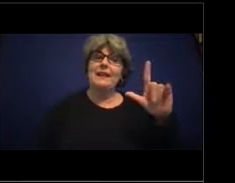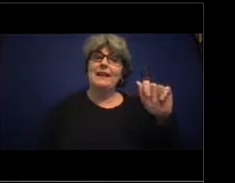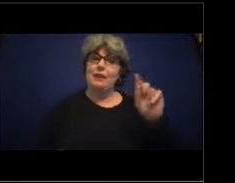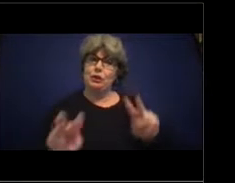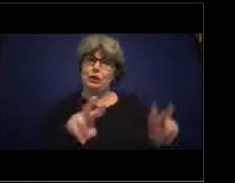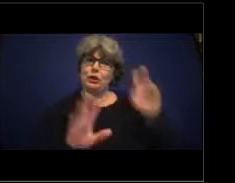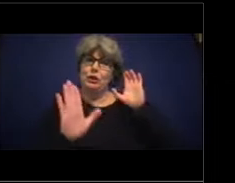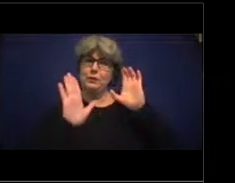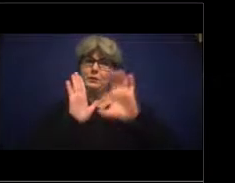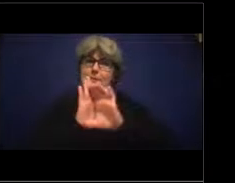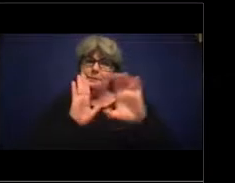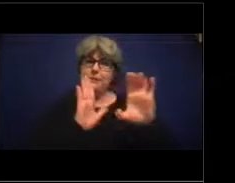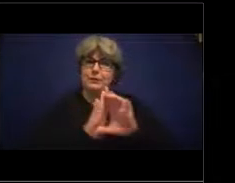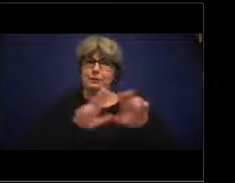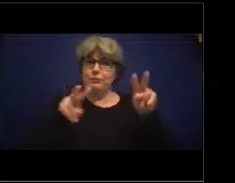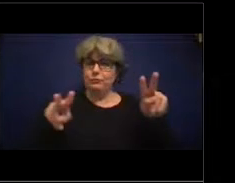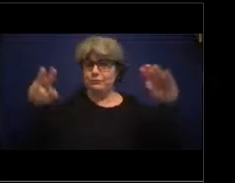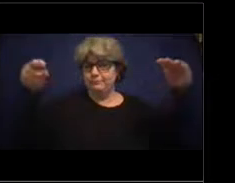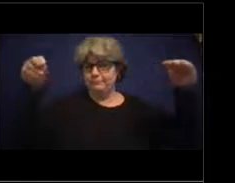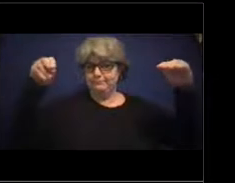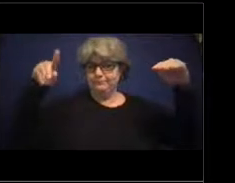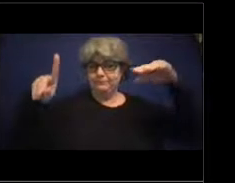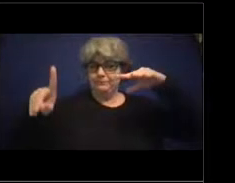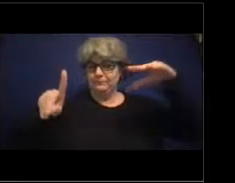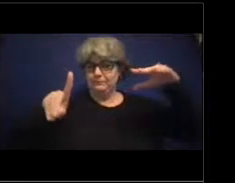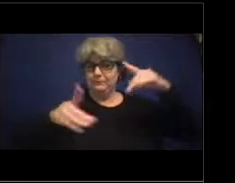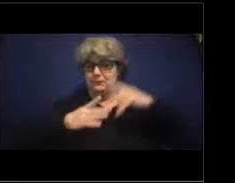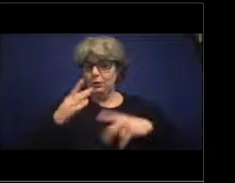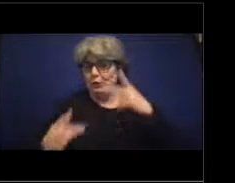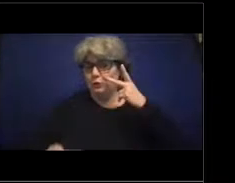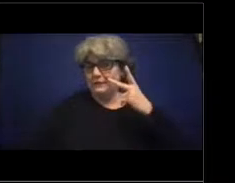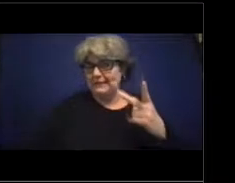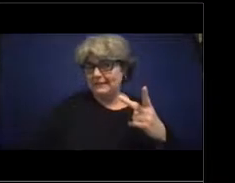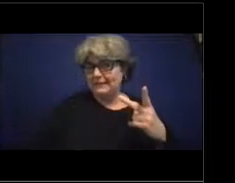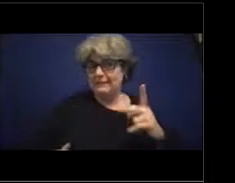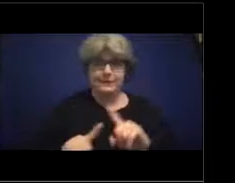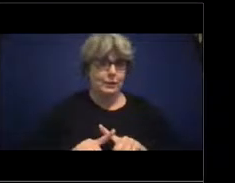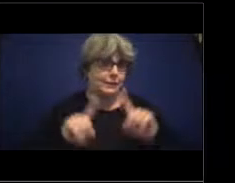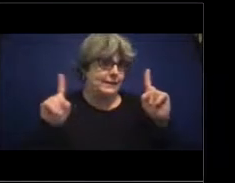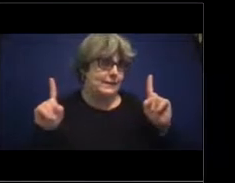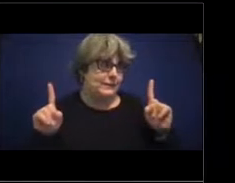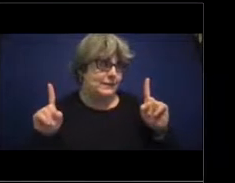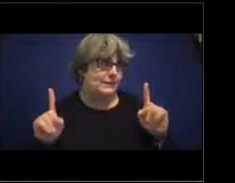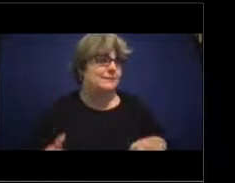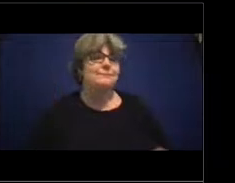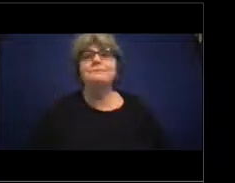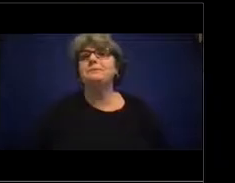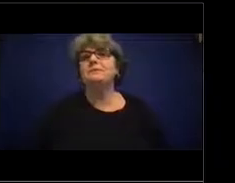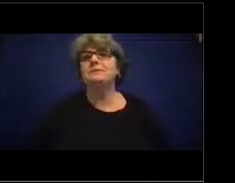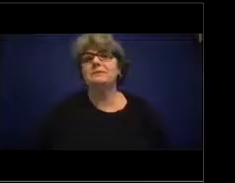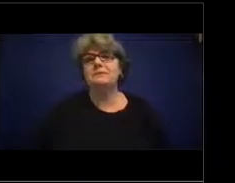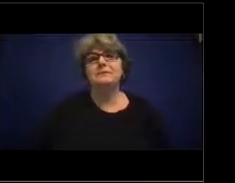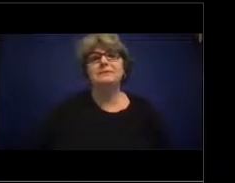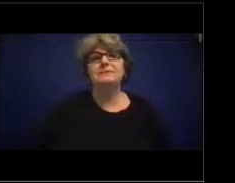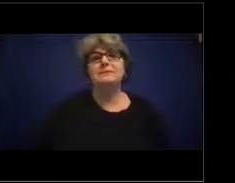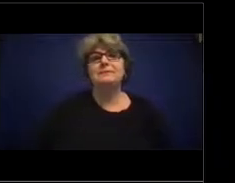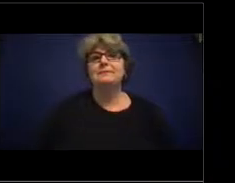these two satellite photos and let us know what you see. Is there a difference between the photos?